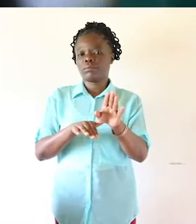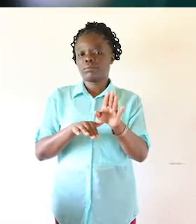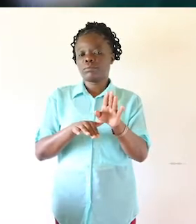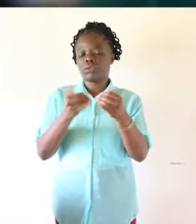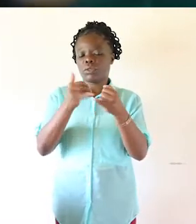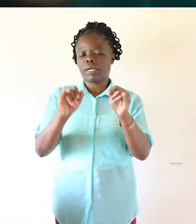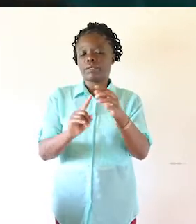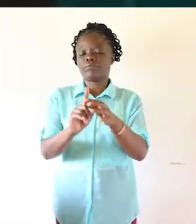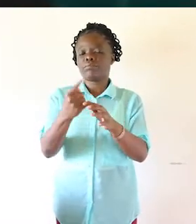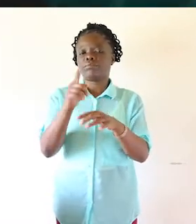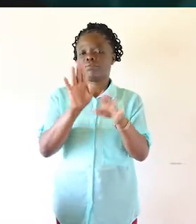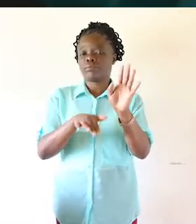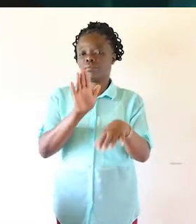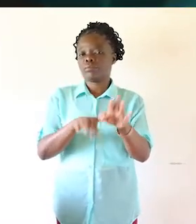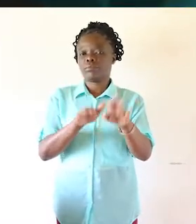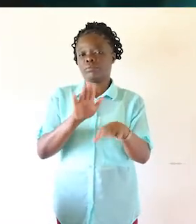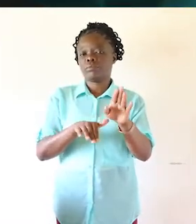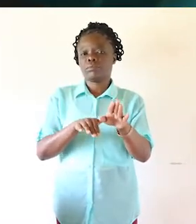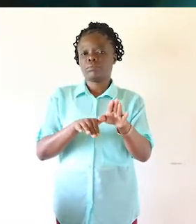Is threading the bobbin.